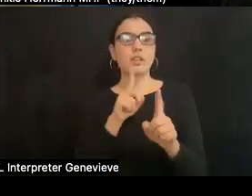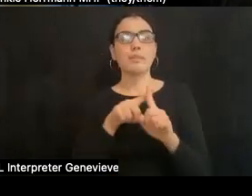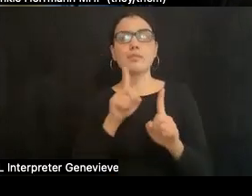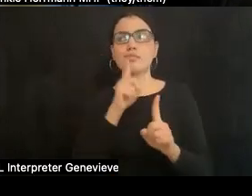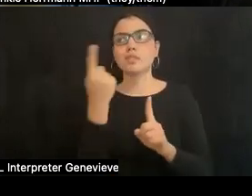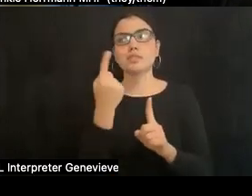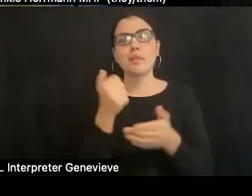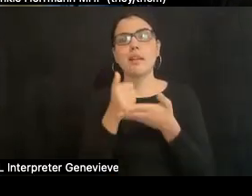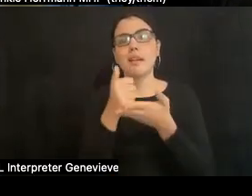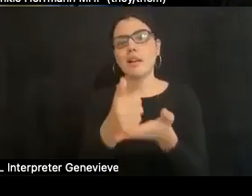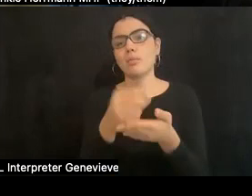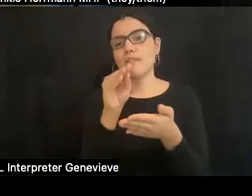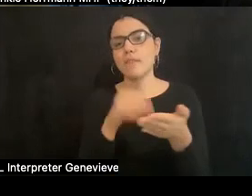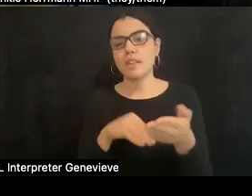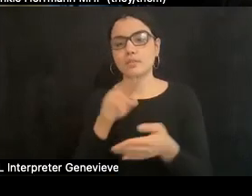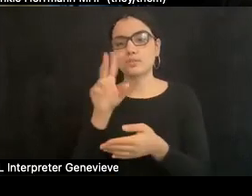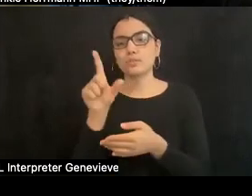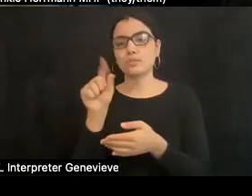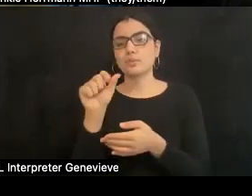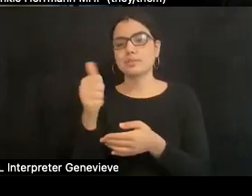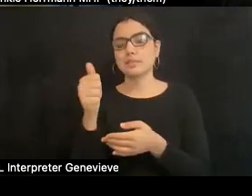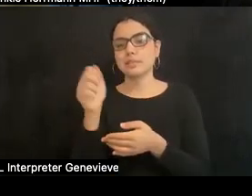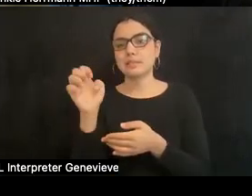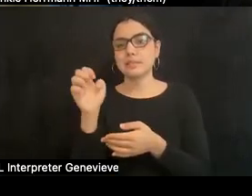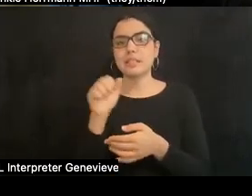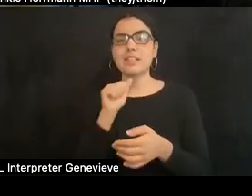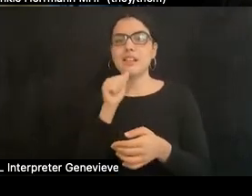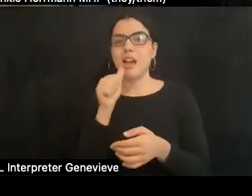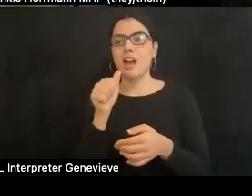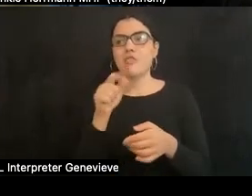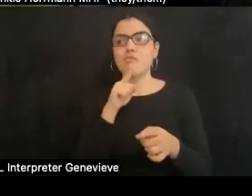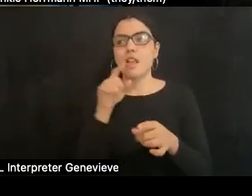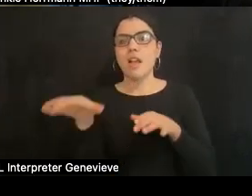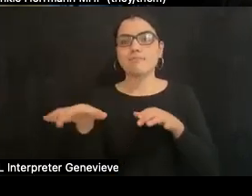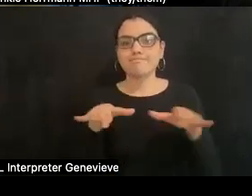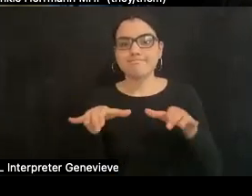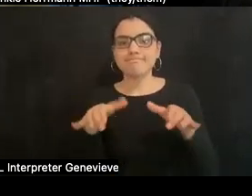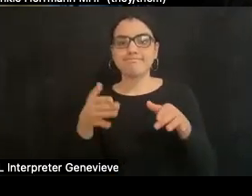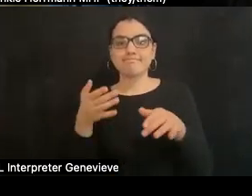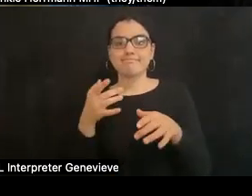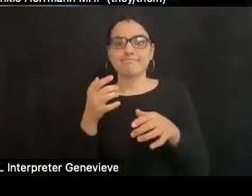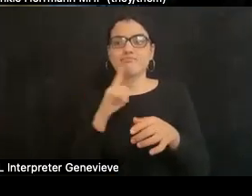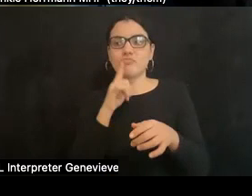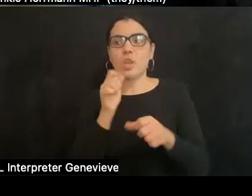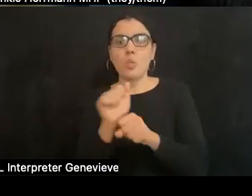the 2010E. It's not as active and hands-on as really the community needs.